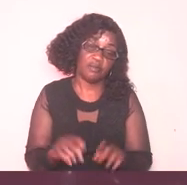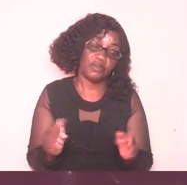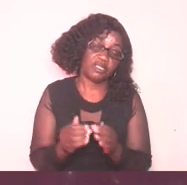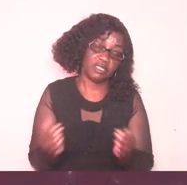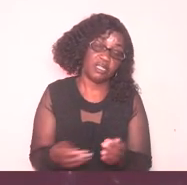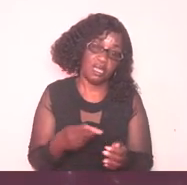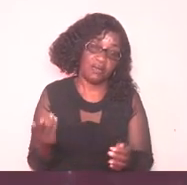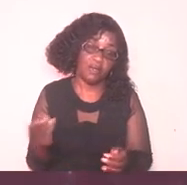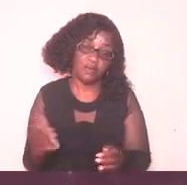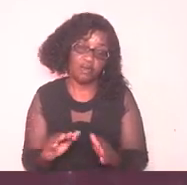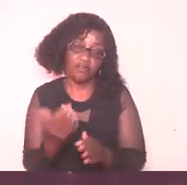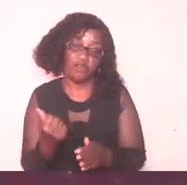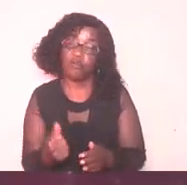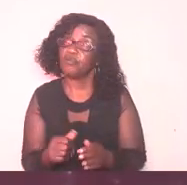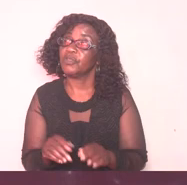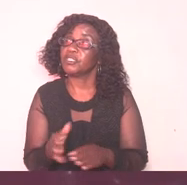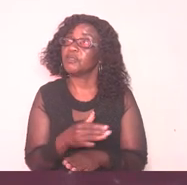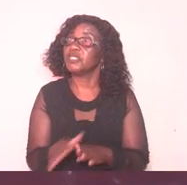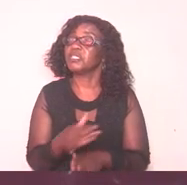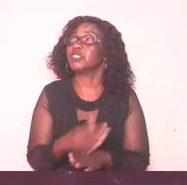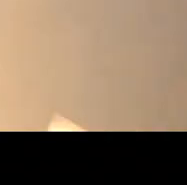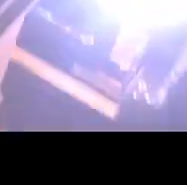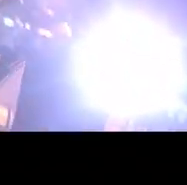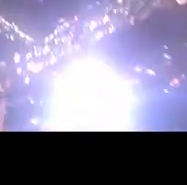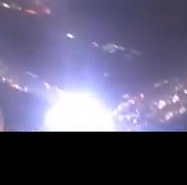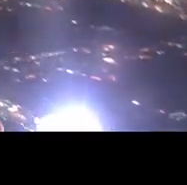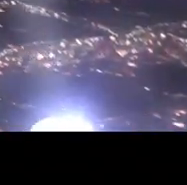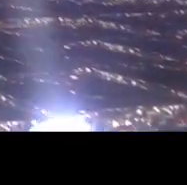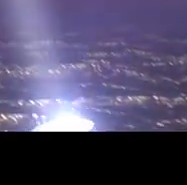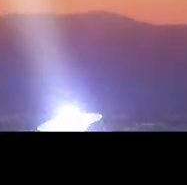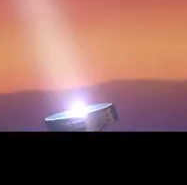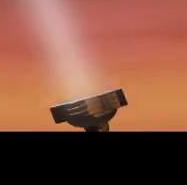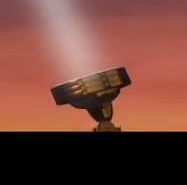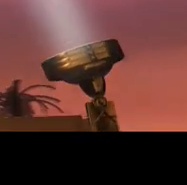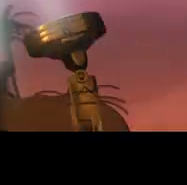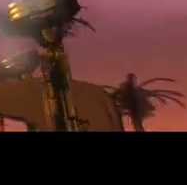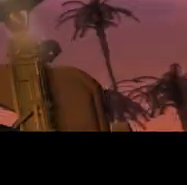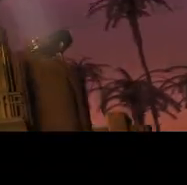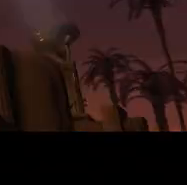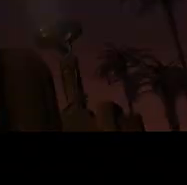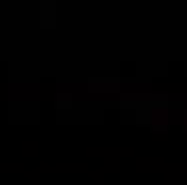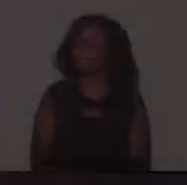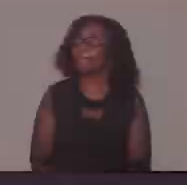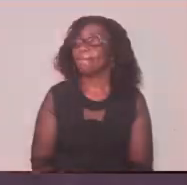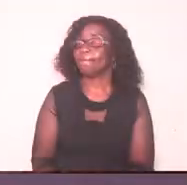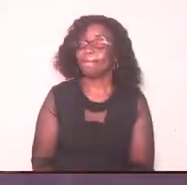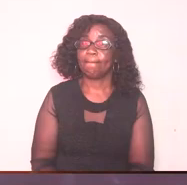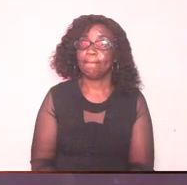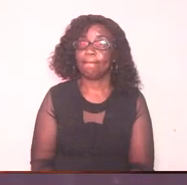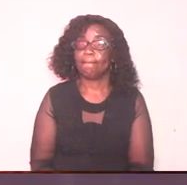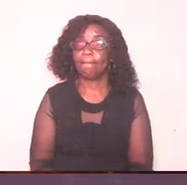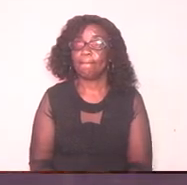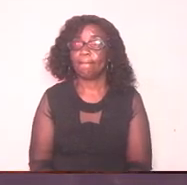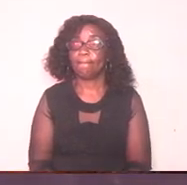individuals from all the drastic impacts of the fading health sector. That was the member